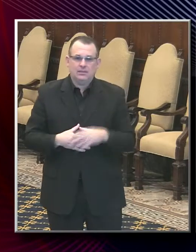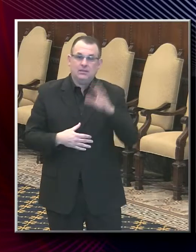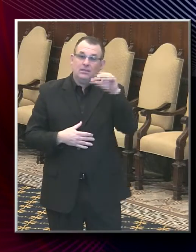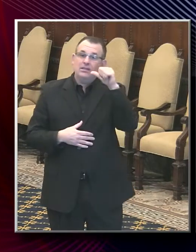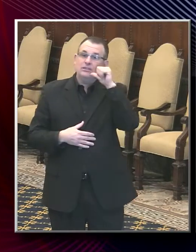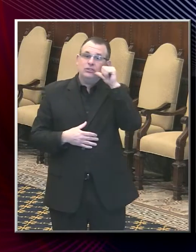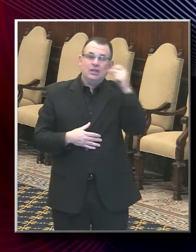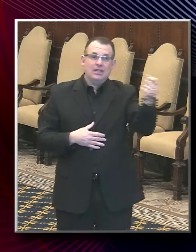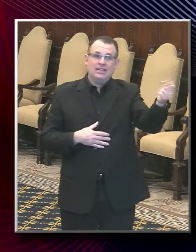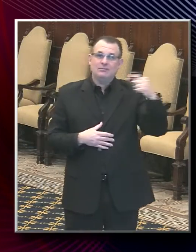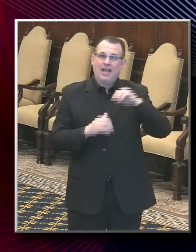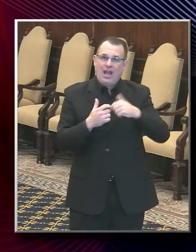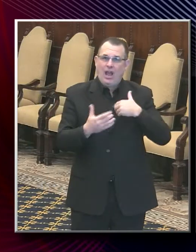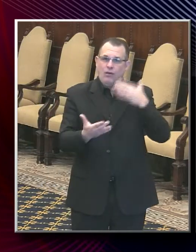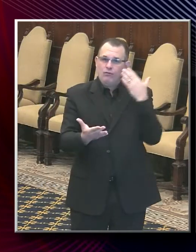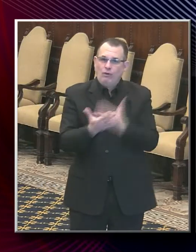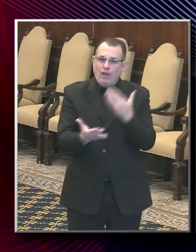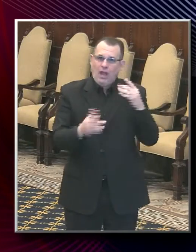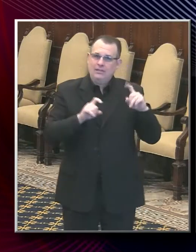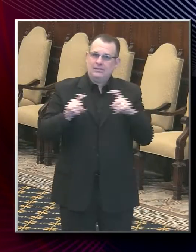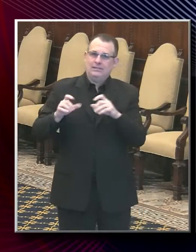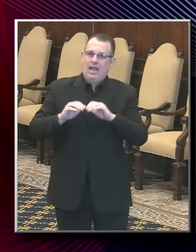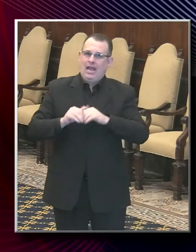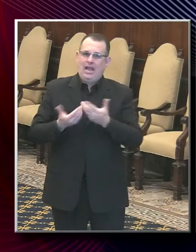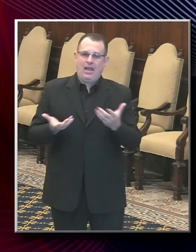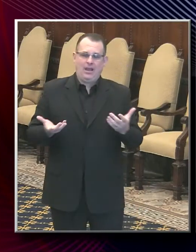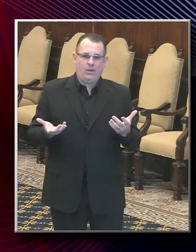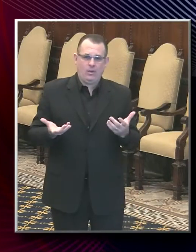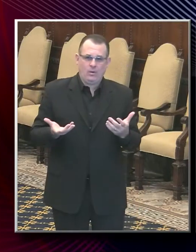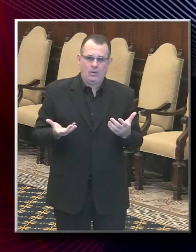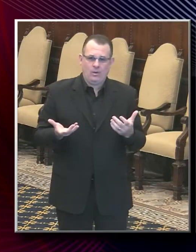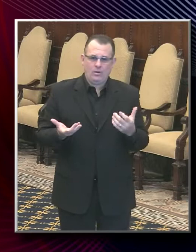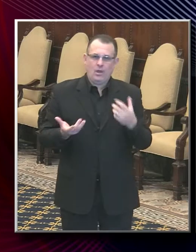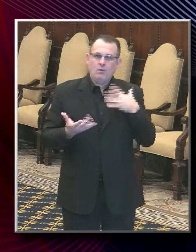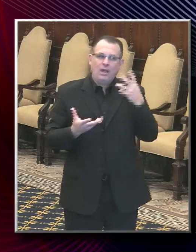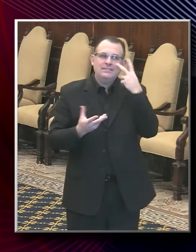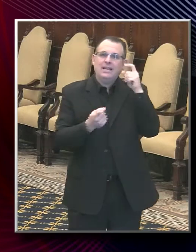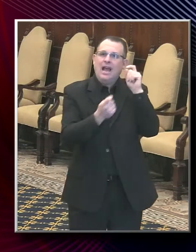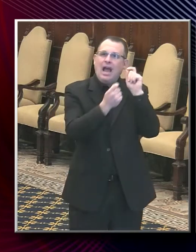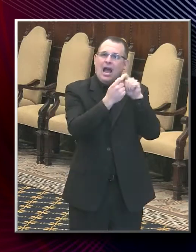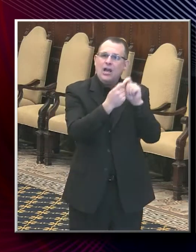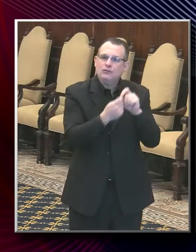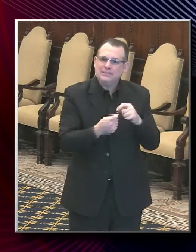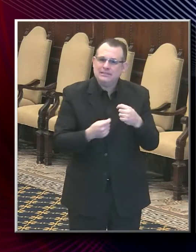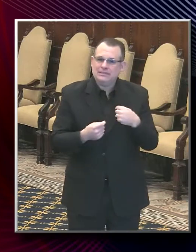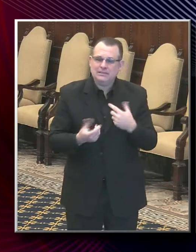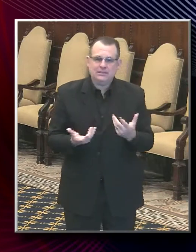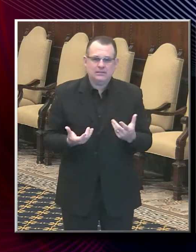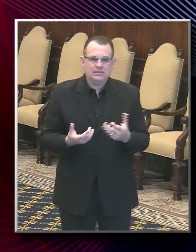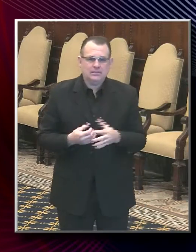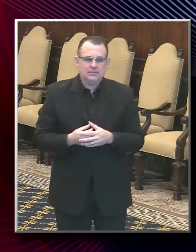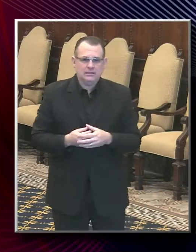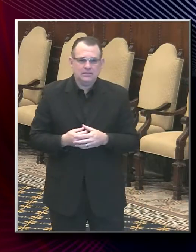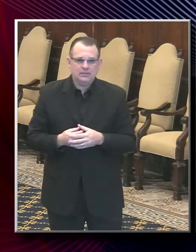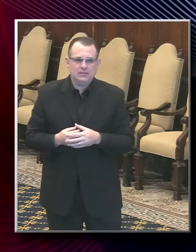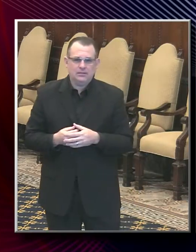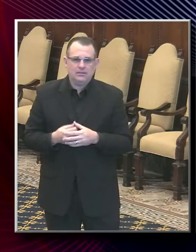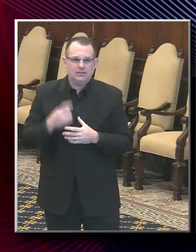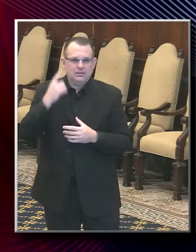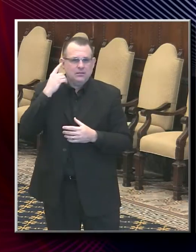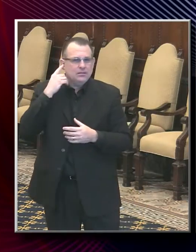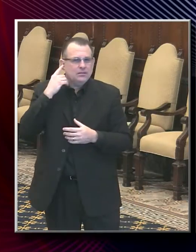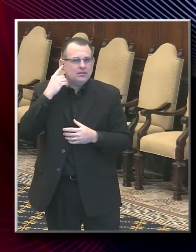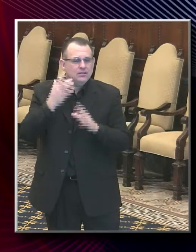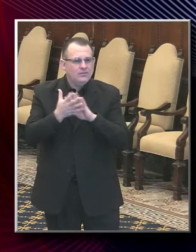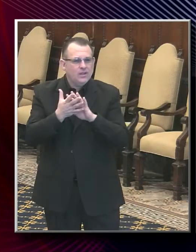validated the Abbott test yet? Because we want to see how accurate it is. And I said something that I thought was true at the time, but turned out to not be true. I said that we